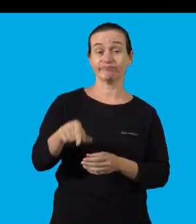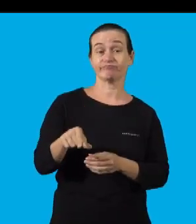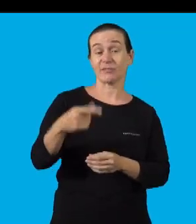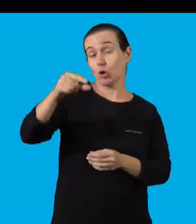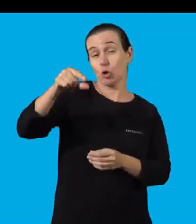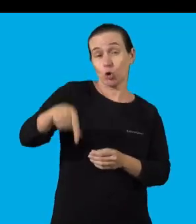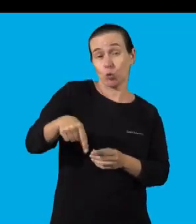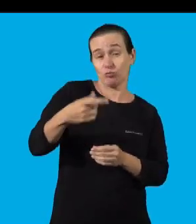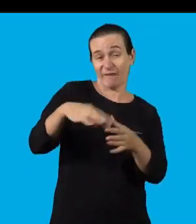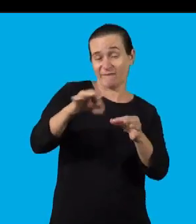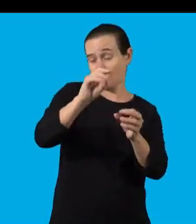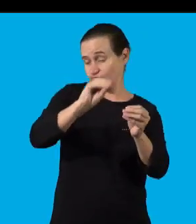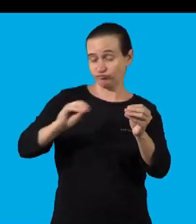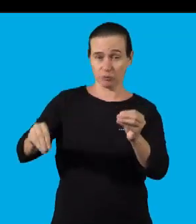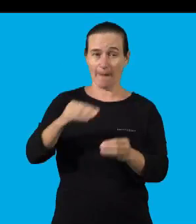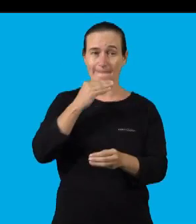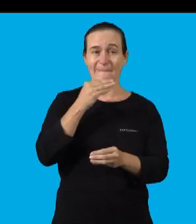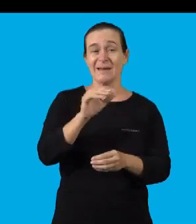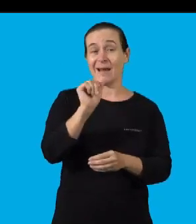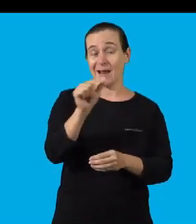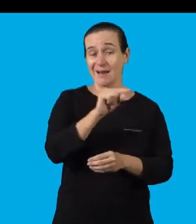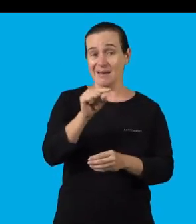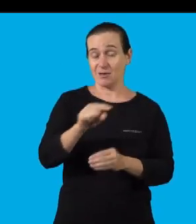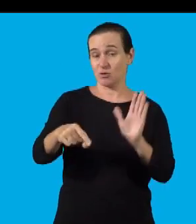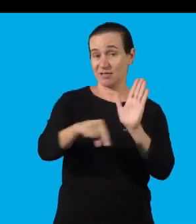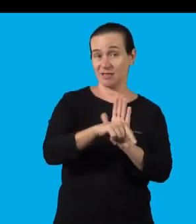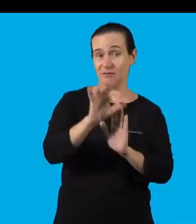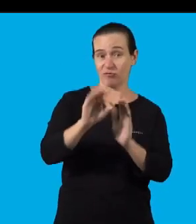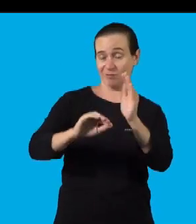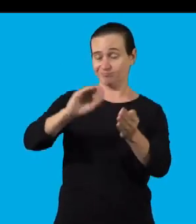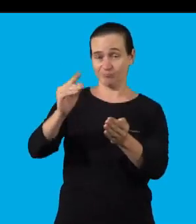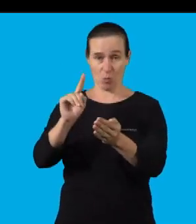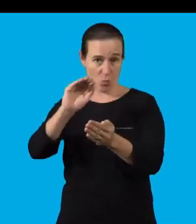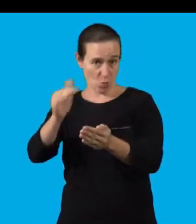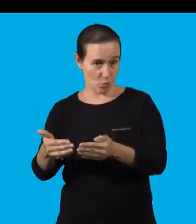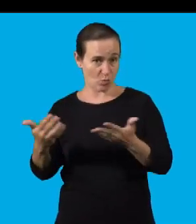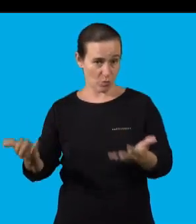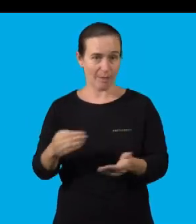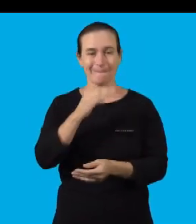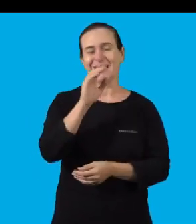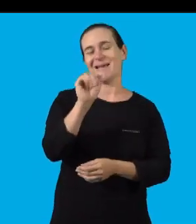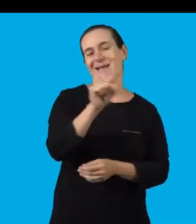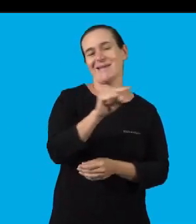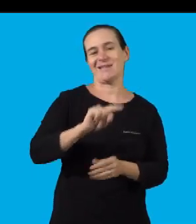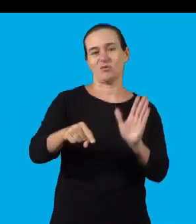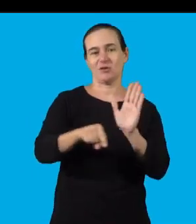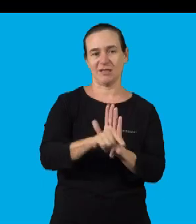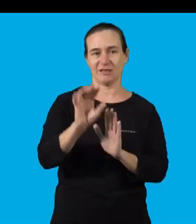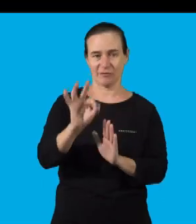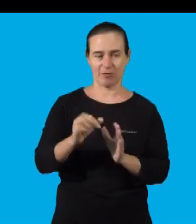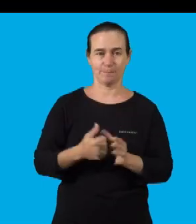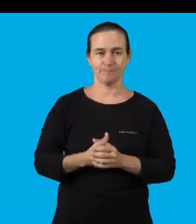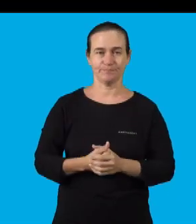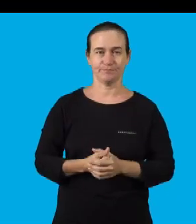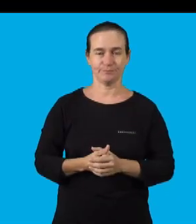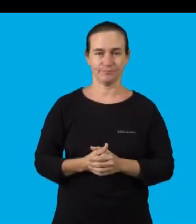3q, just by substituting the value of our q there, which is 1, because we've calculated 1, we